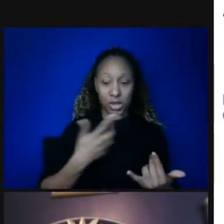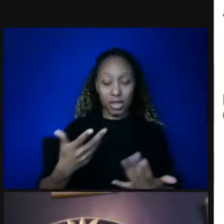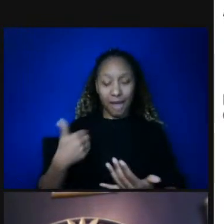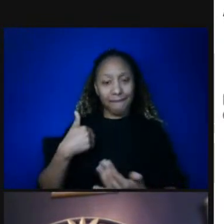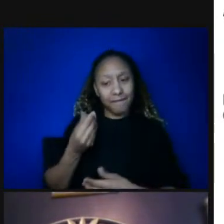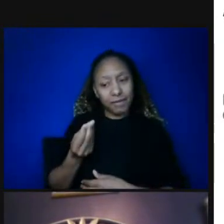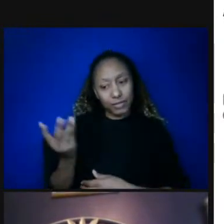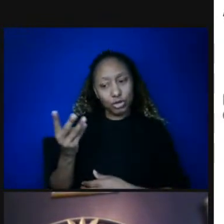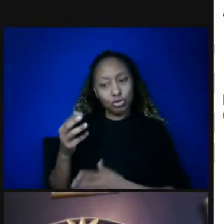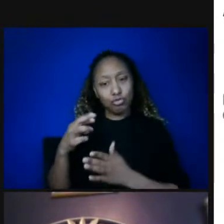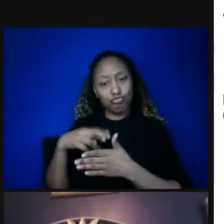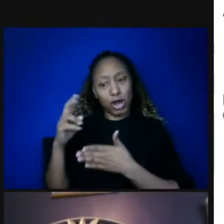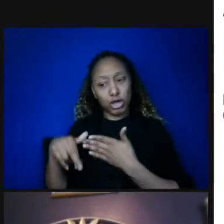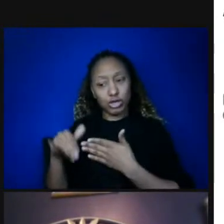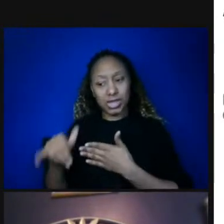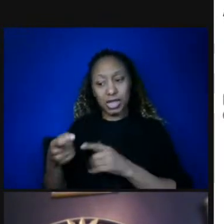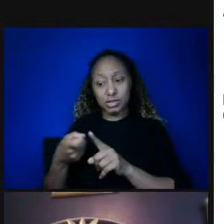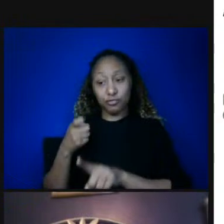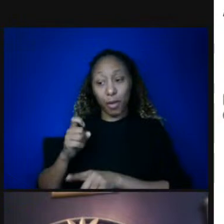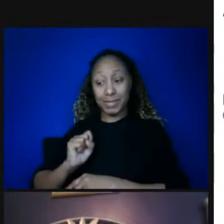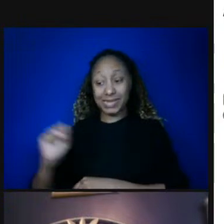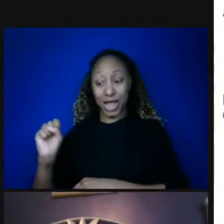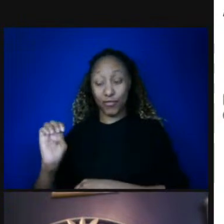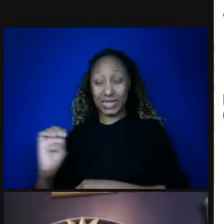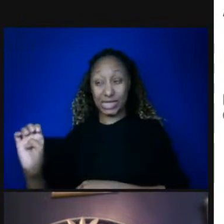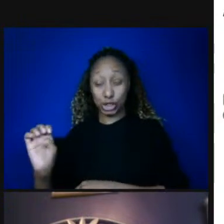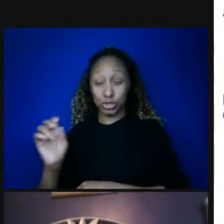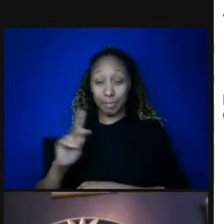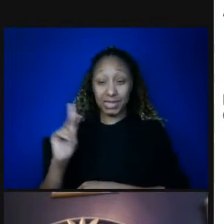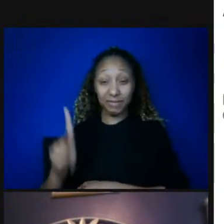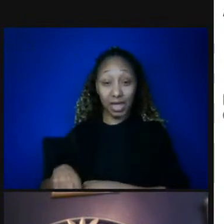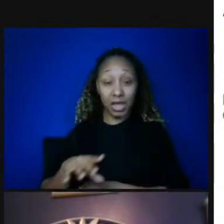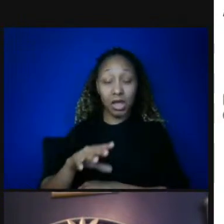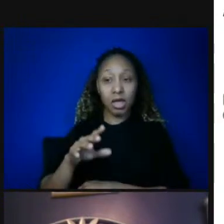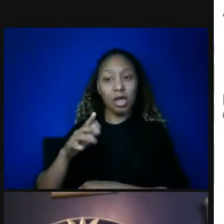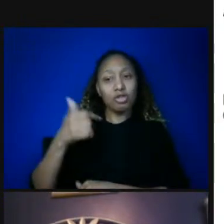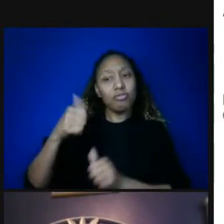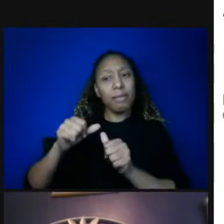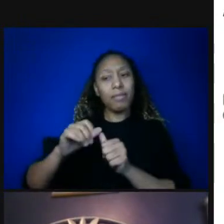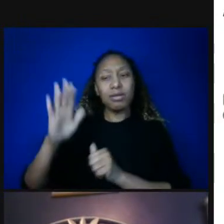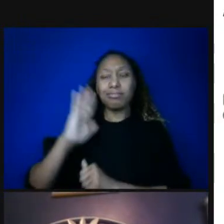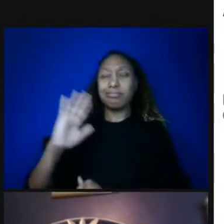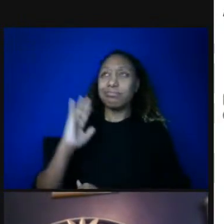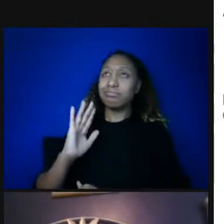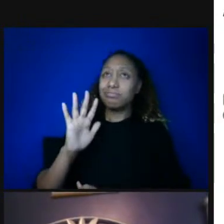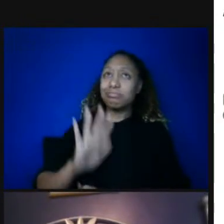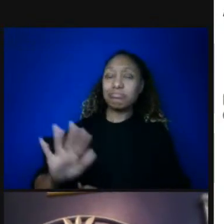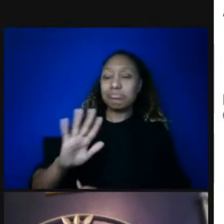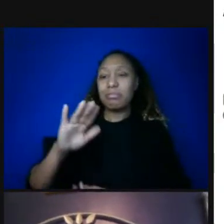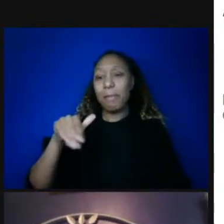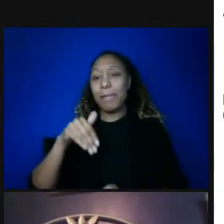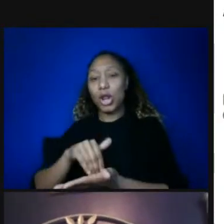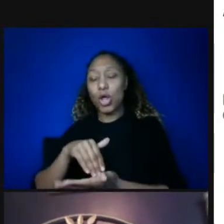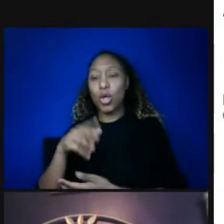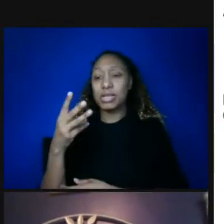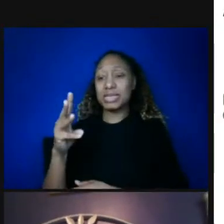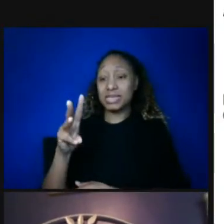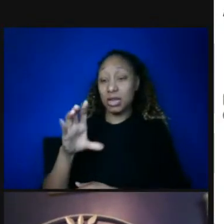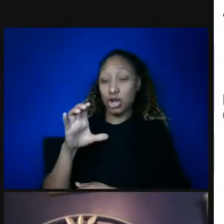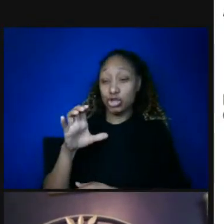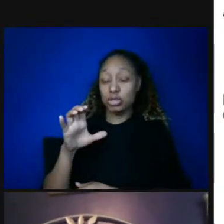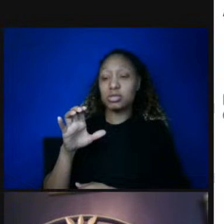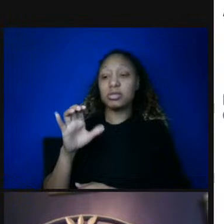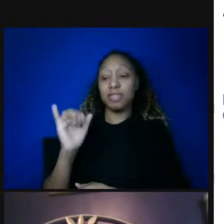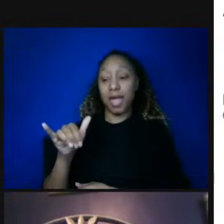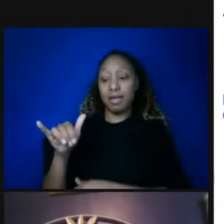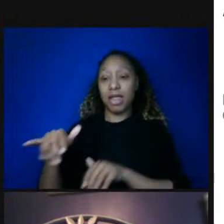that are from southeastern Pennsylvania because at that time, in say the middle 1600s, Maryland was claiming that area of land